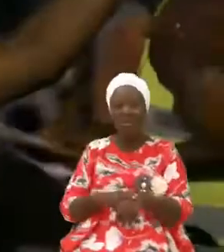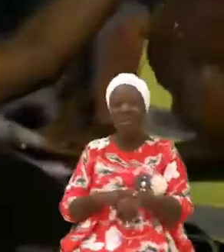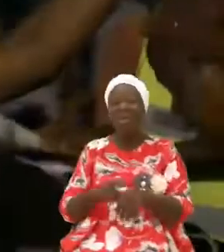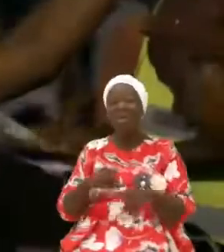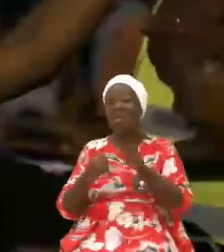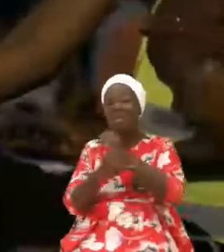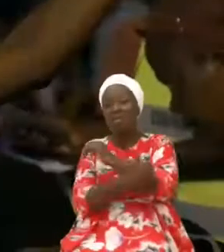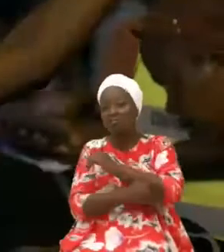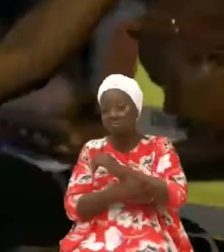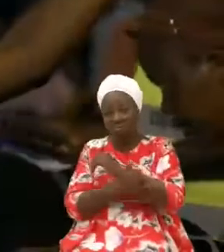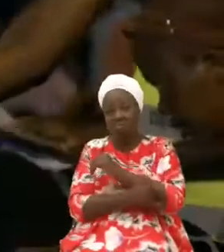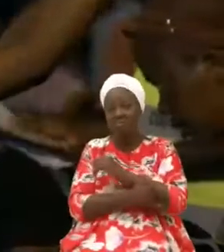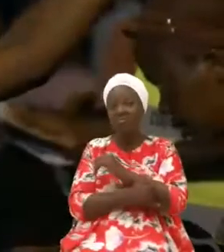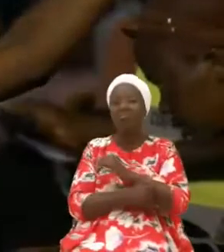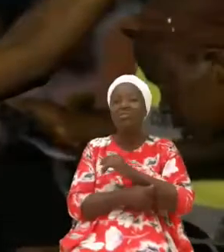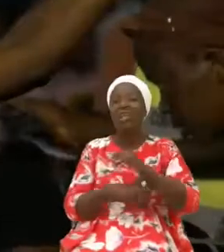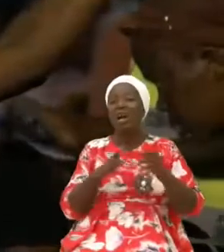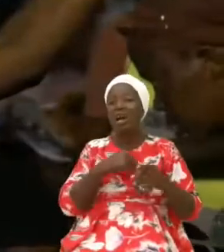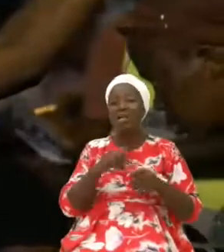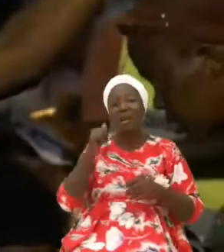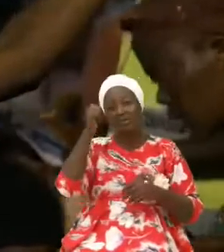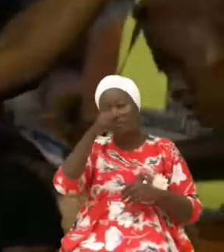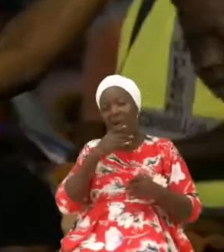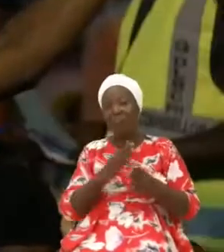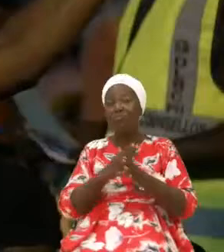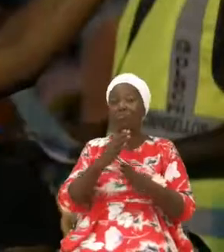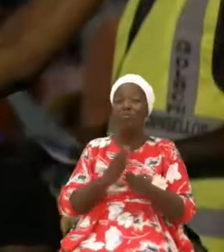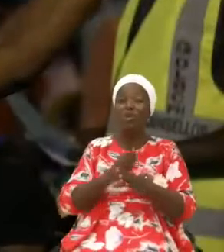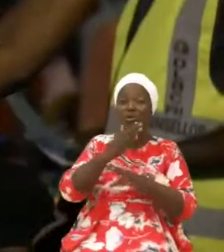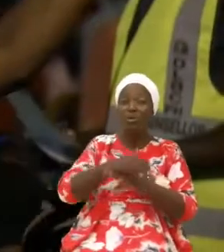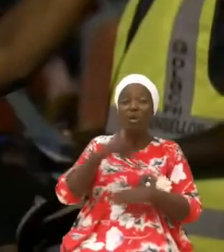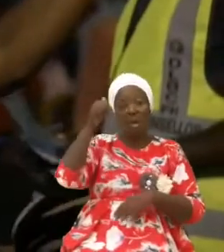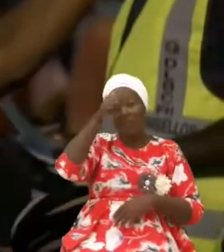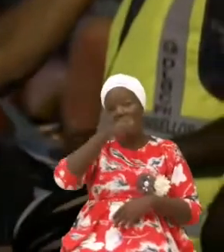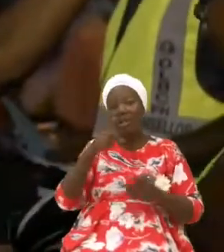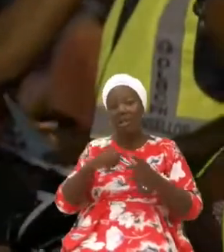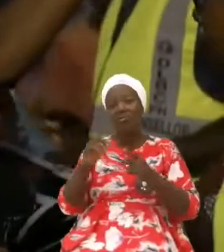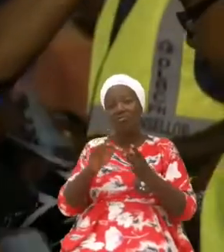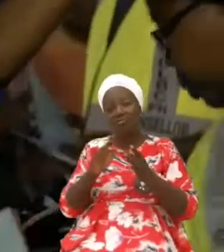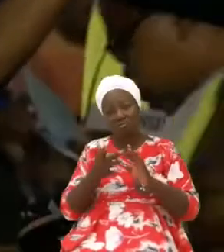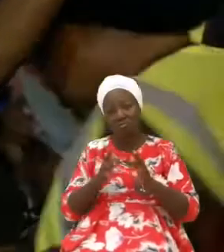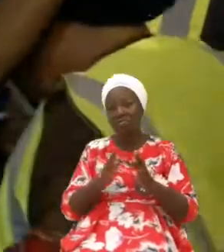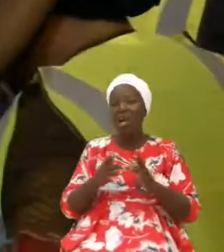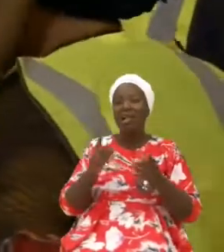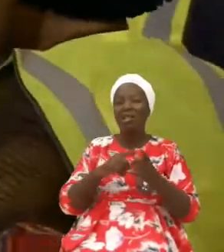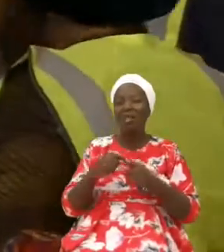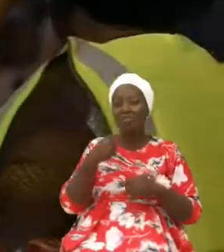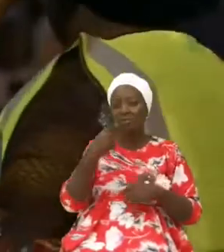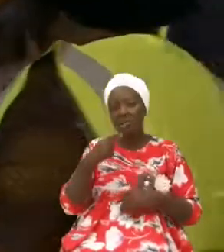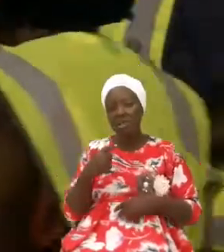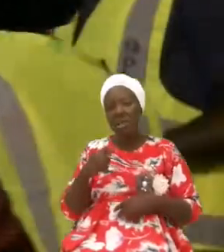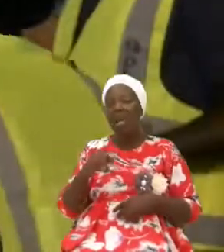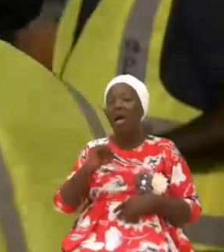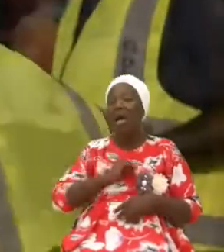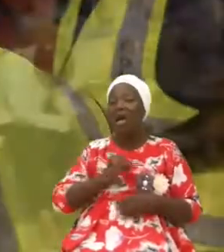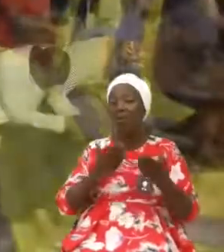state, in any nation, in Africa and beyond Africa, and you are online